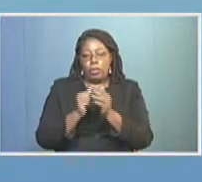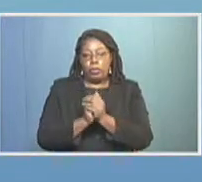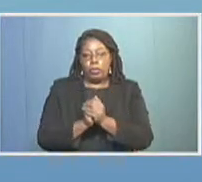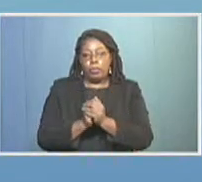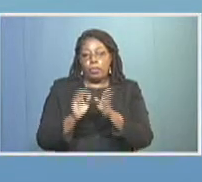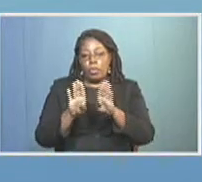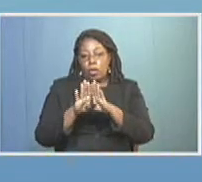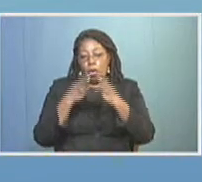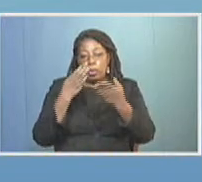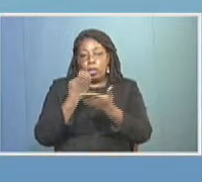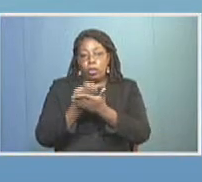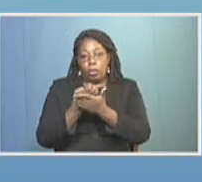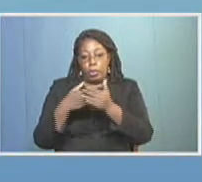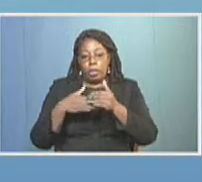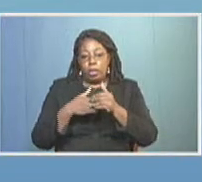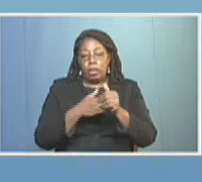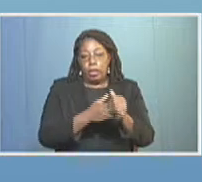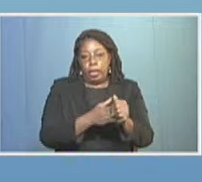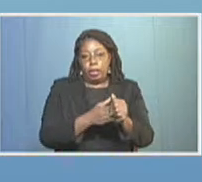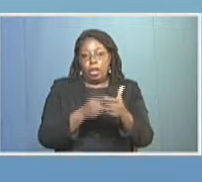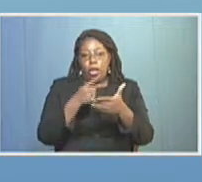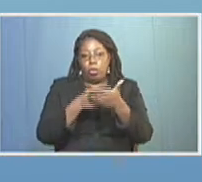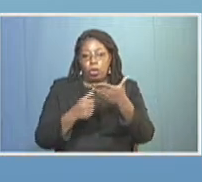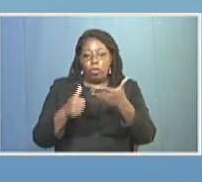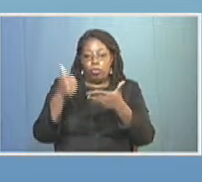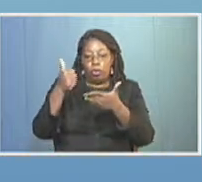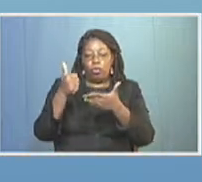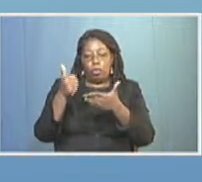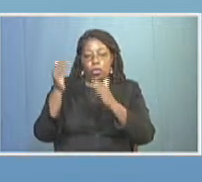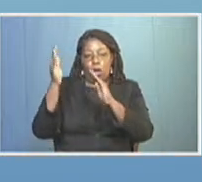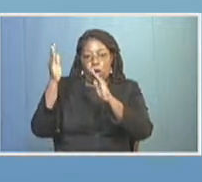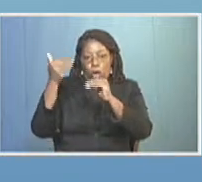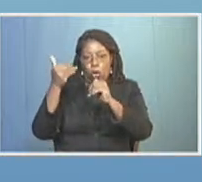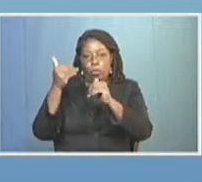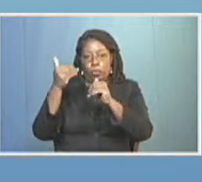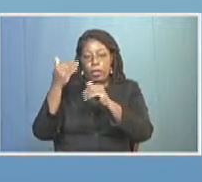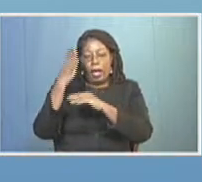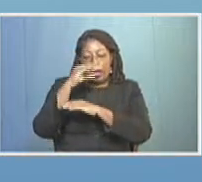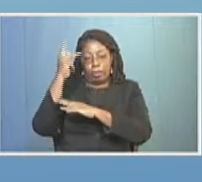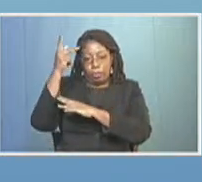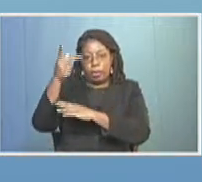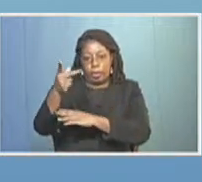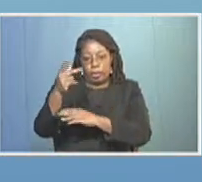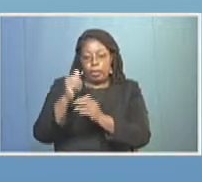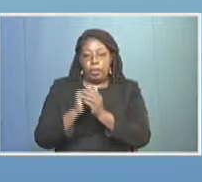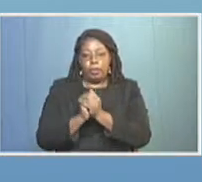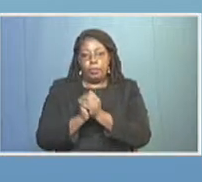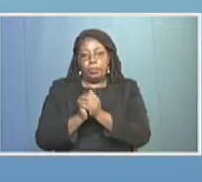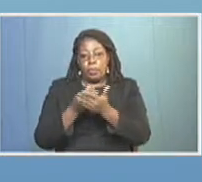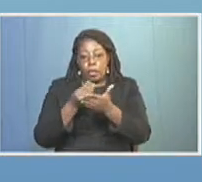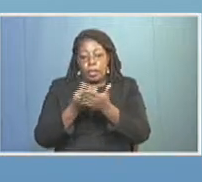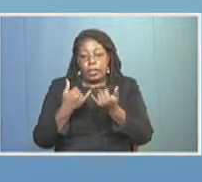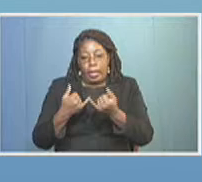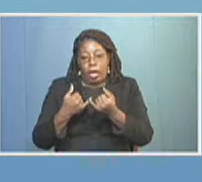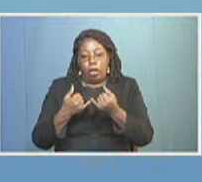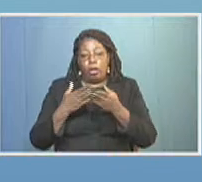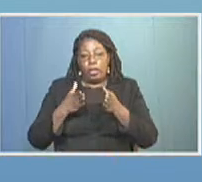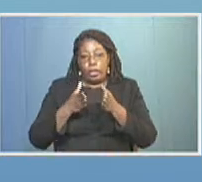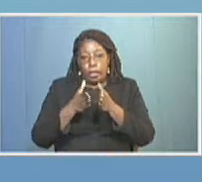of the economy has led to just what officials have long hoped and predicted. The fiscal deficit has narrowed from